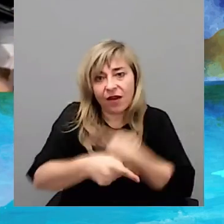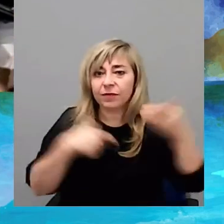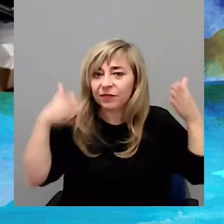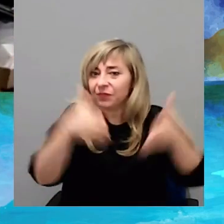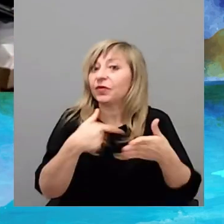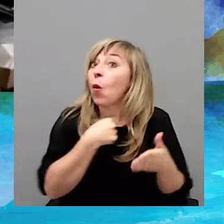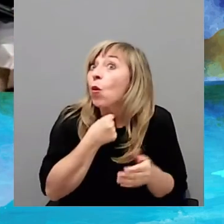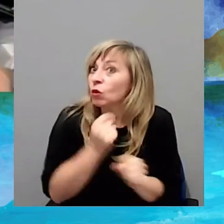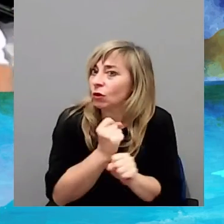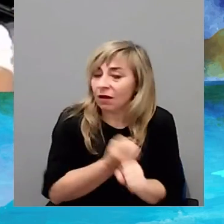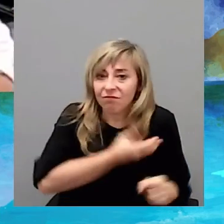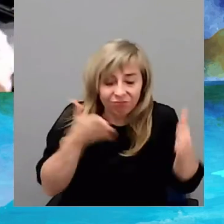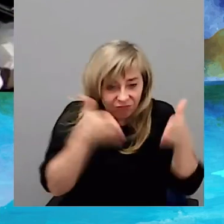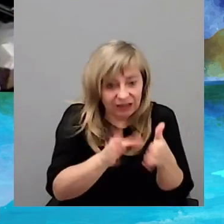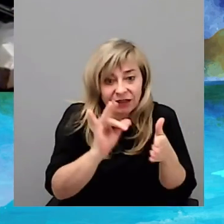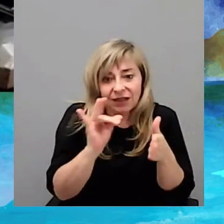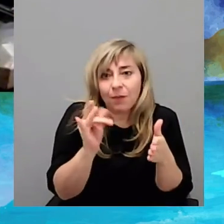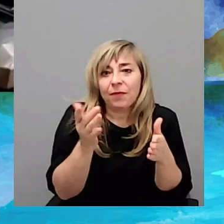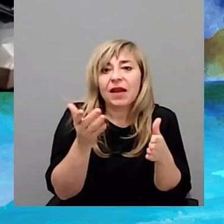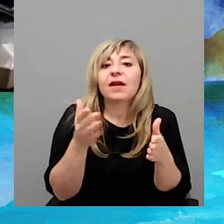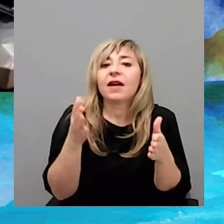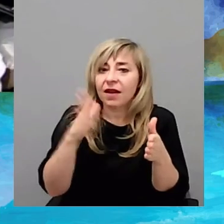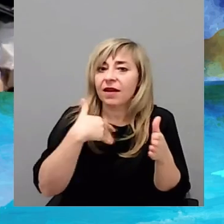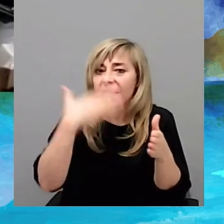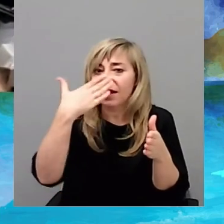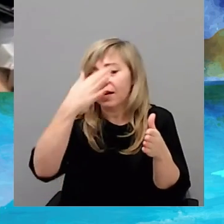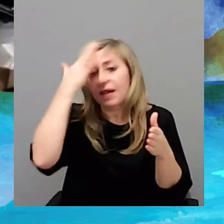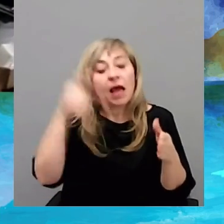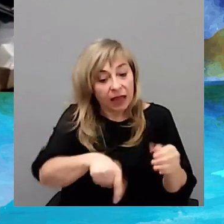funding for our projects. And we're a team,